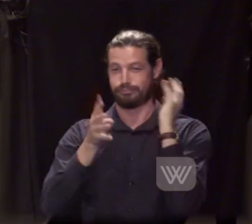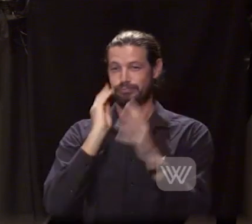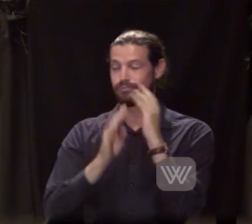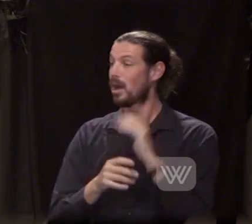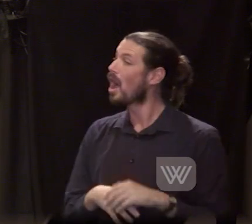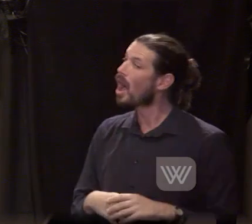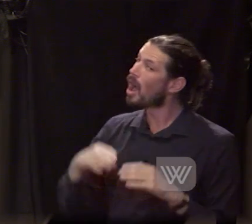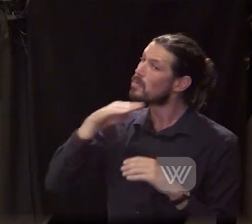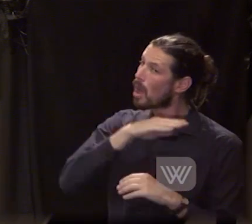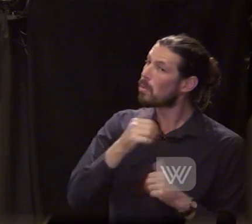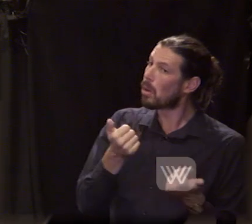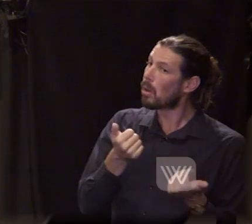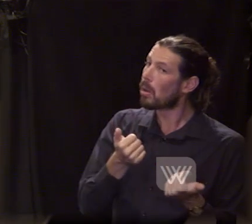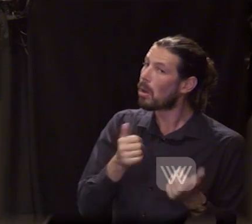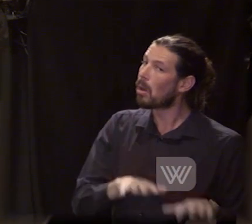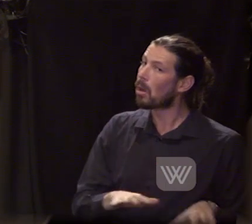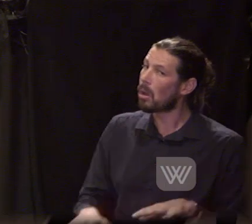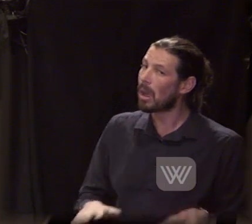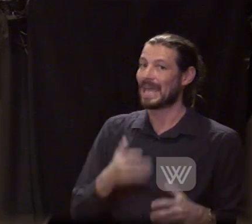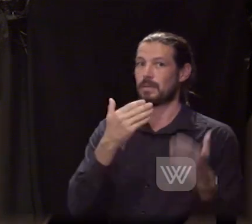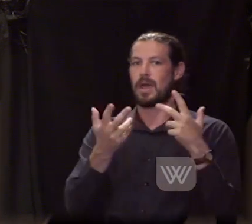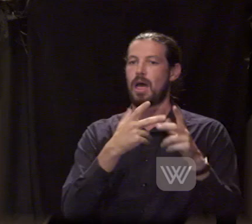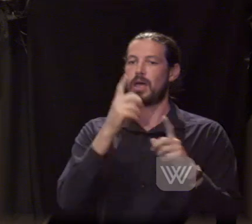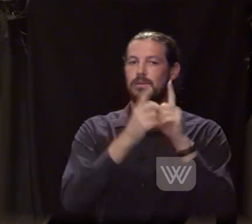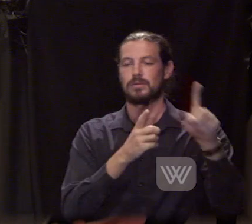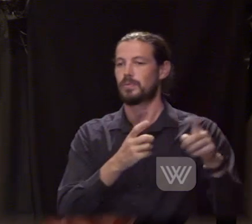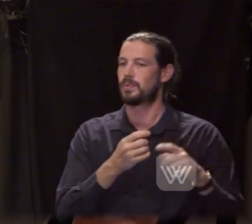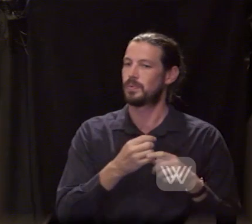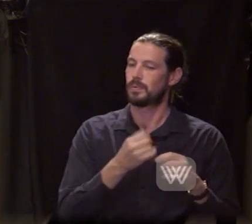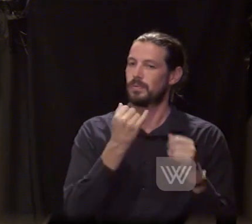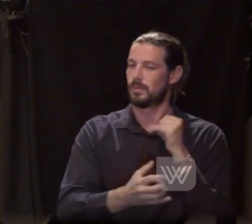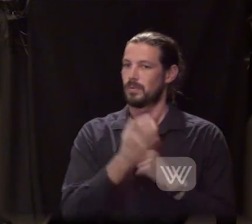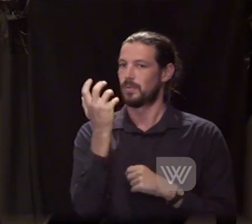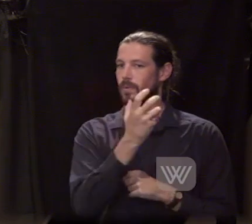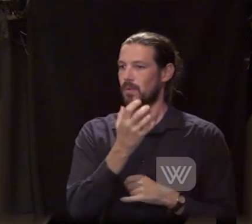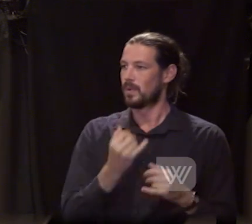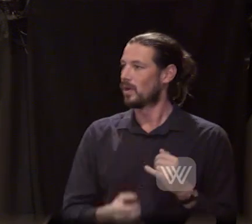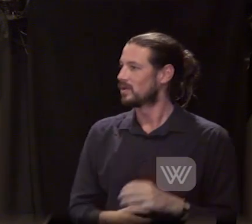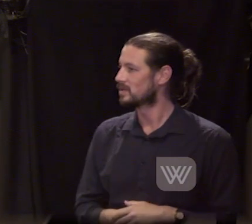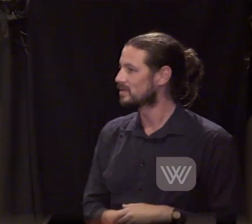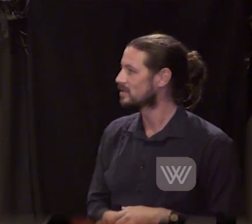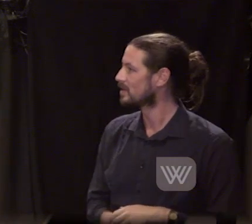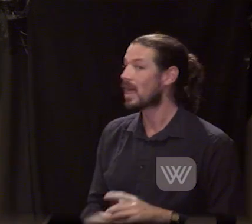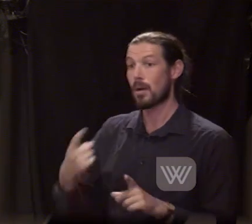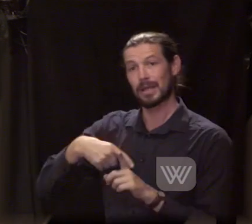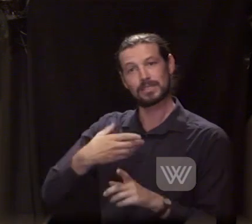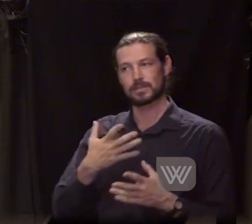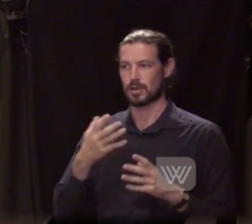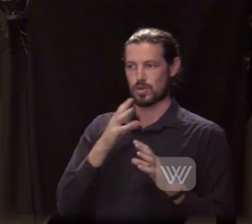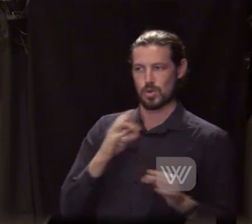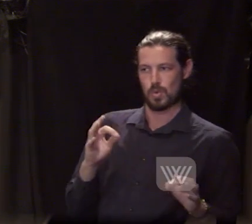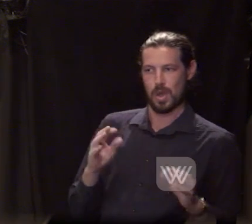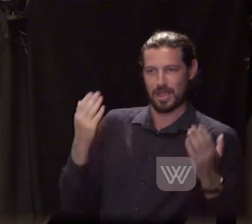so? Not as bad as other places I've been, and it's just been a quiet evening. I've only been here for like a few hours. Okay. There's time to